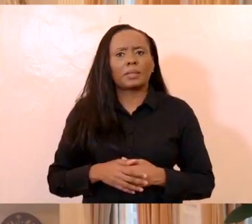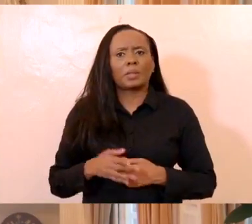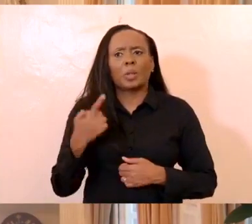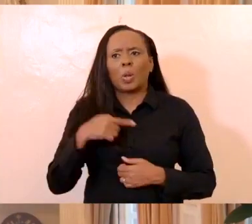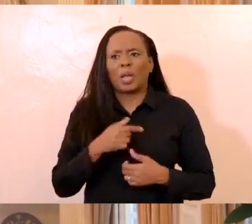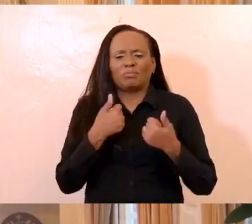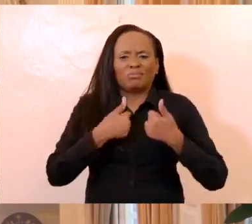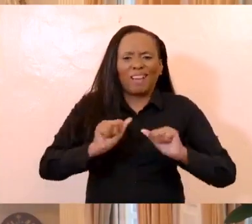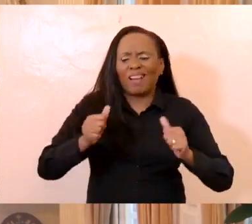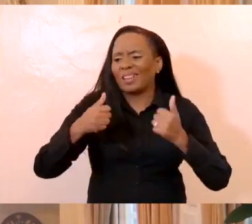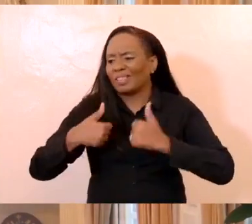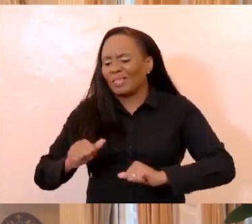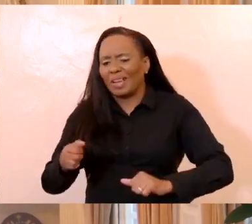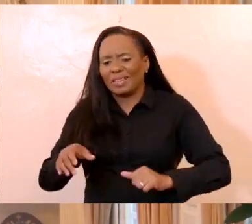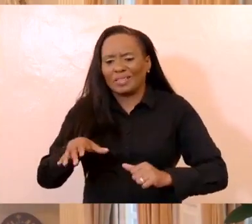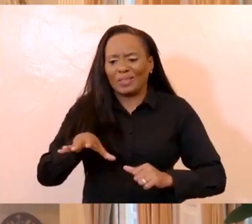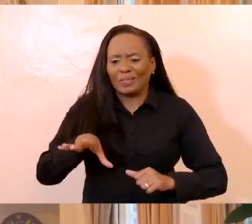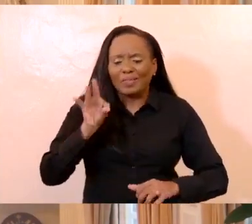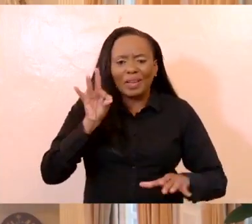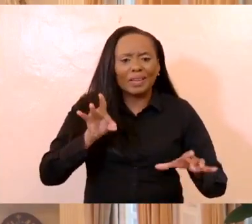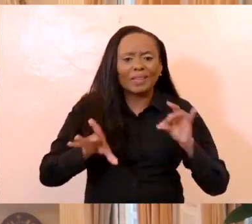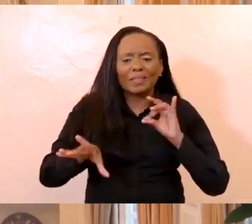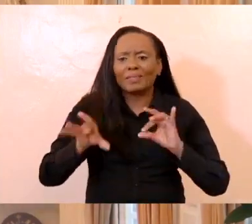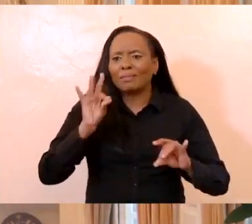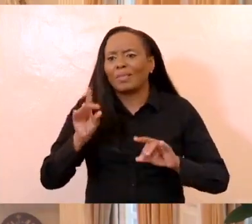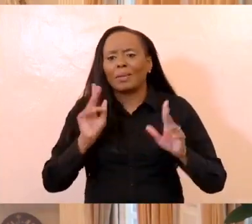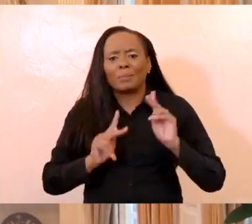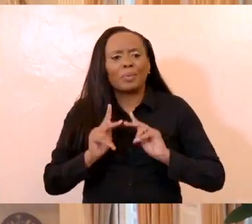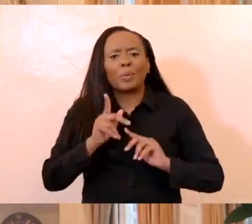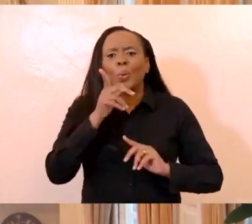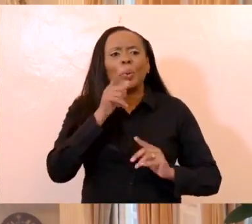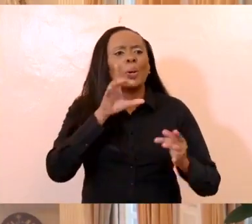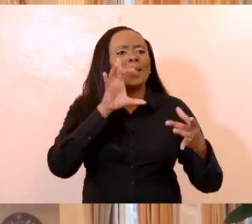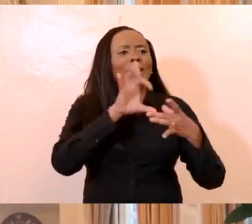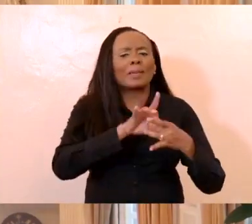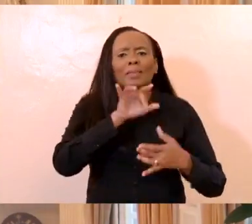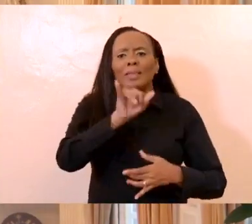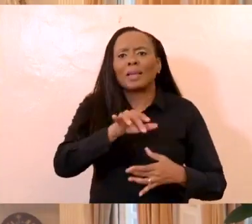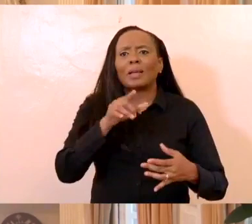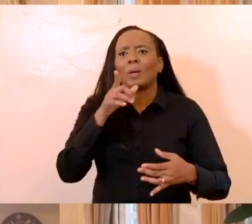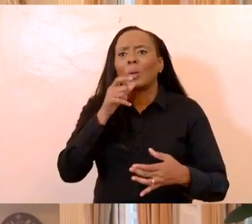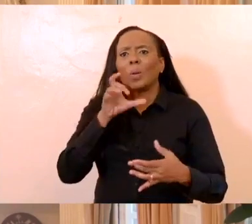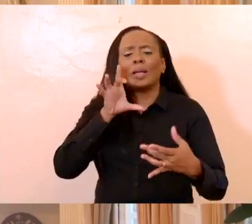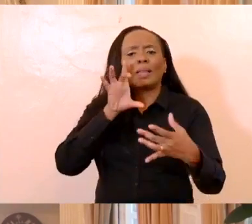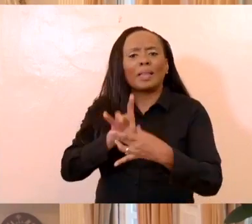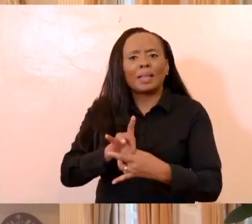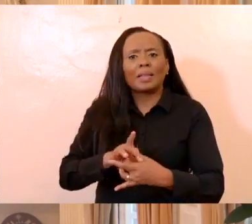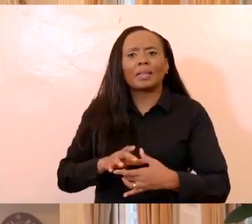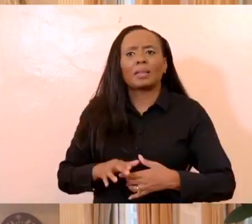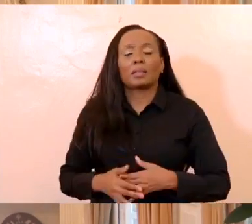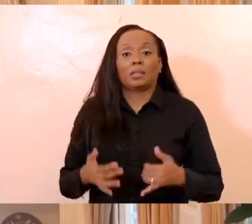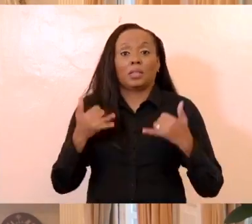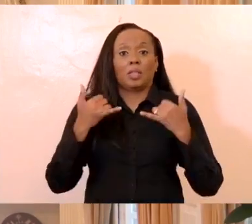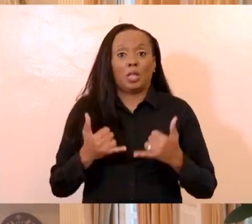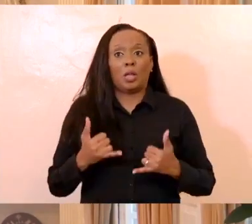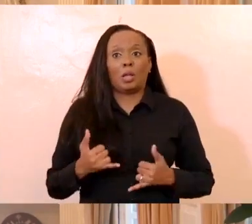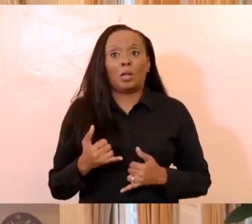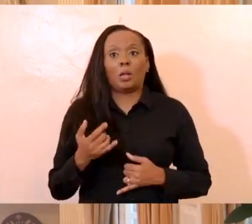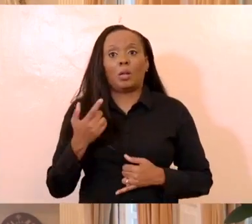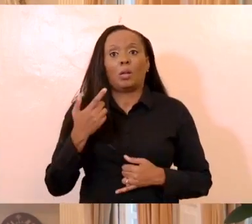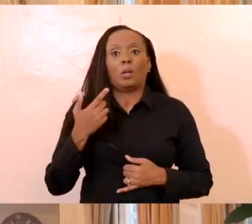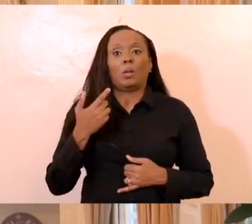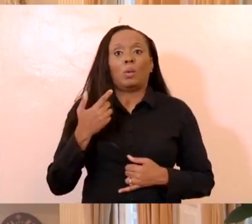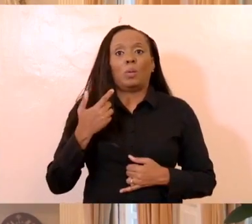exhausted our efforts in terms of finding a link, we know, based on the public health officials